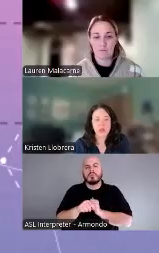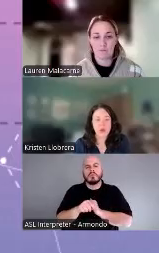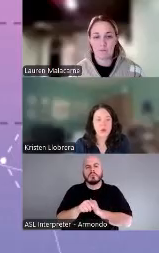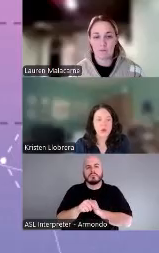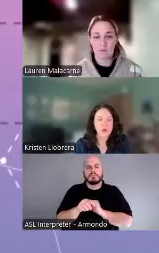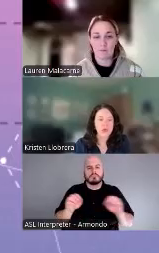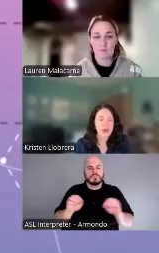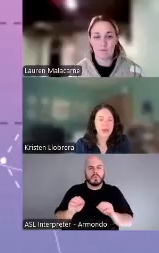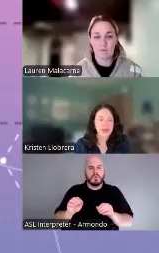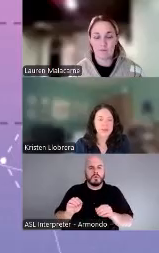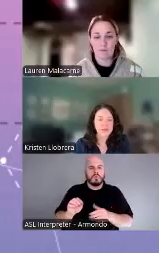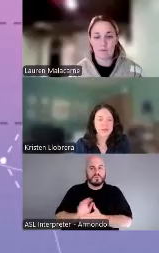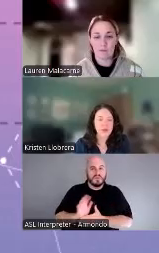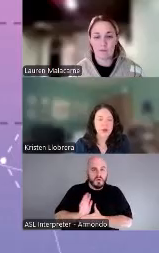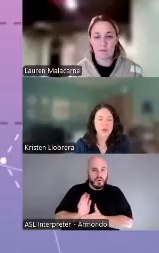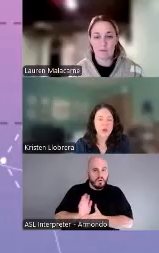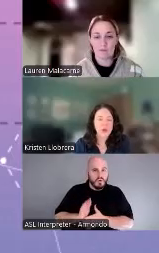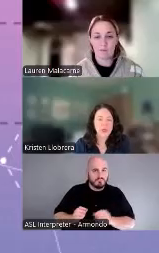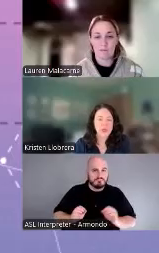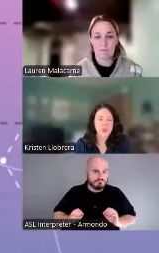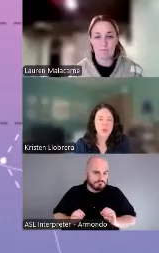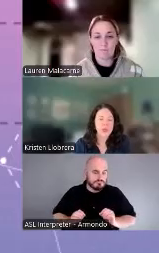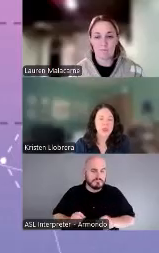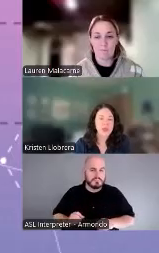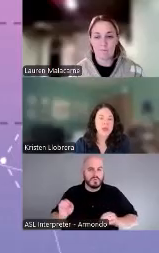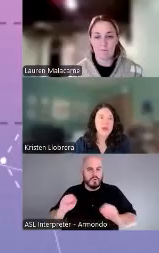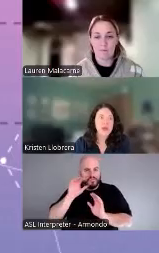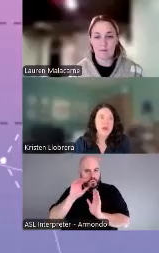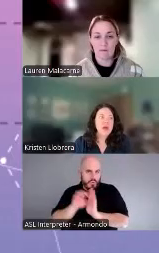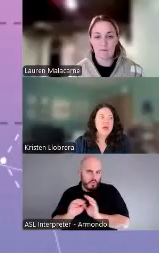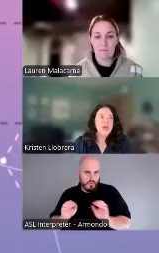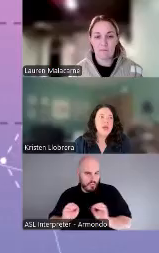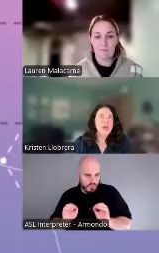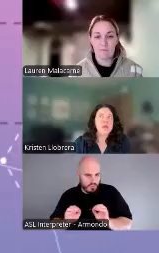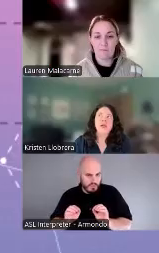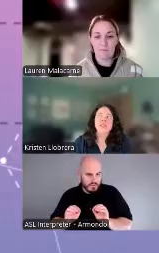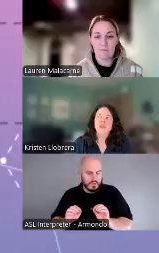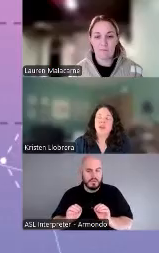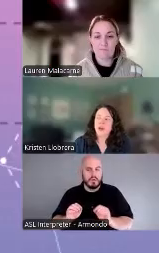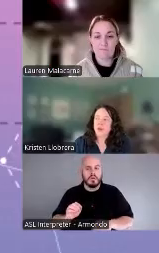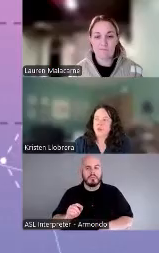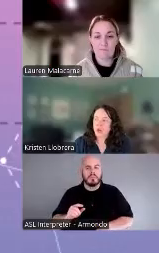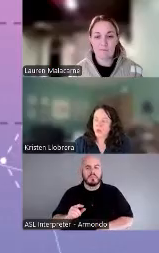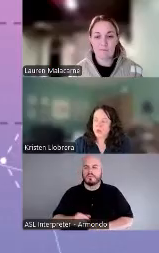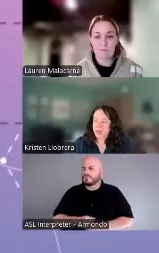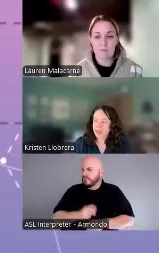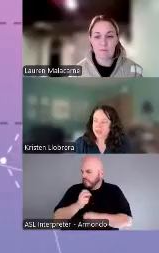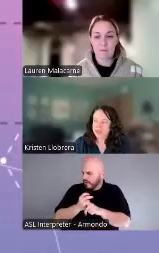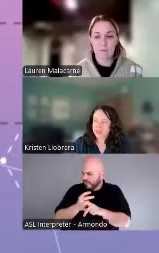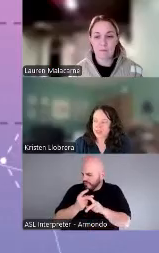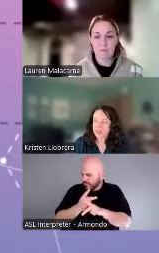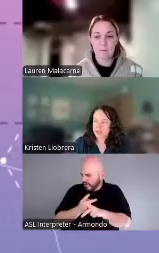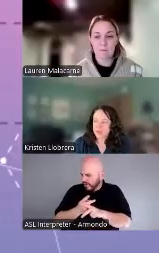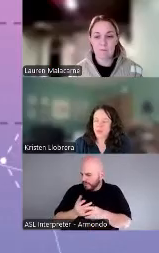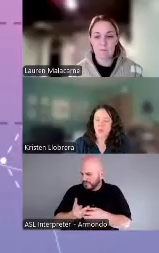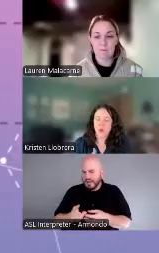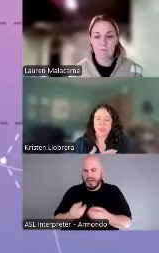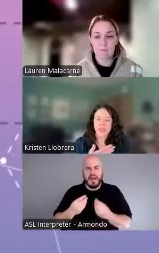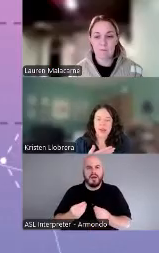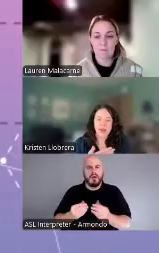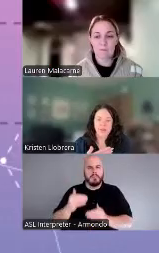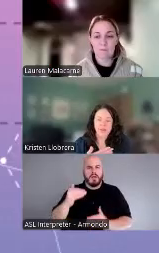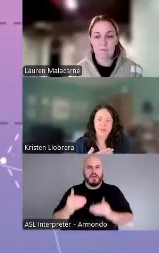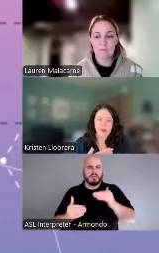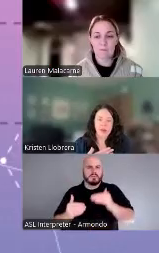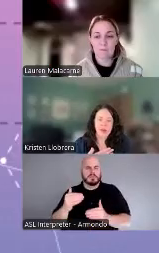no video or photo here, but it was hard to figure out how do we balance wanting